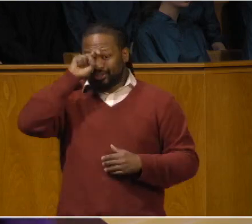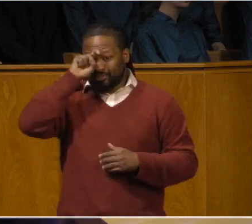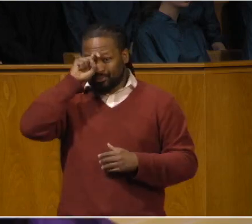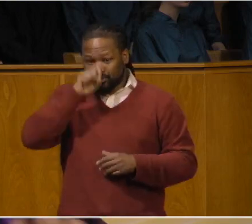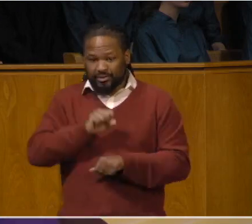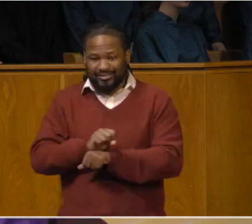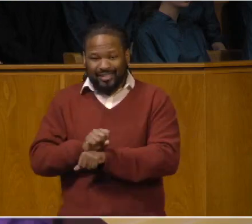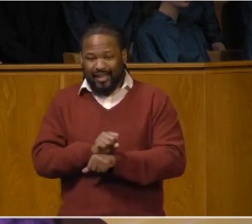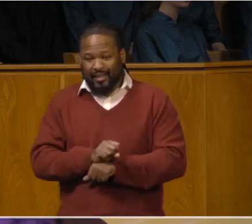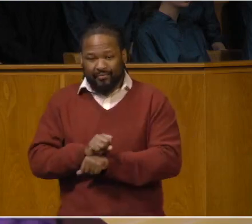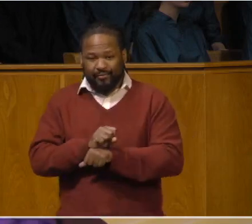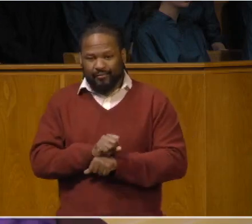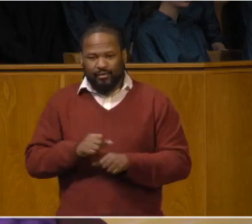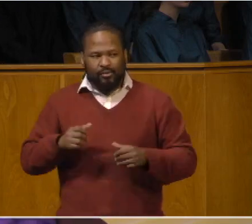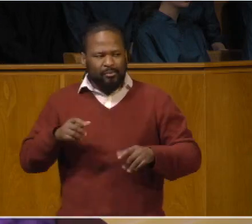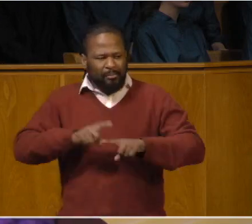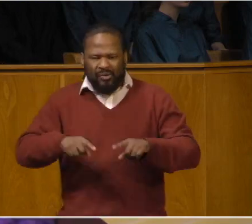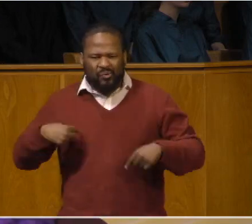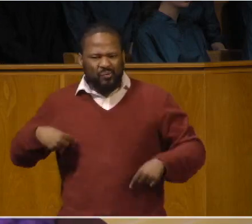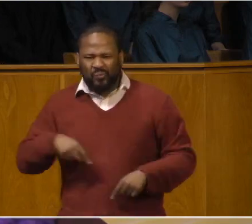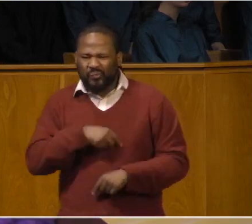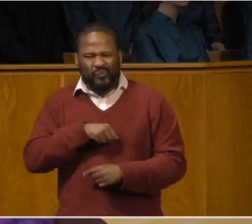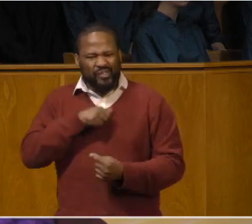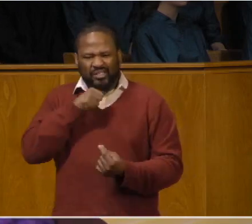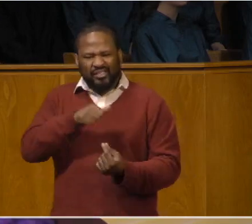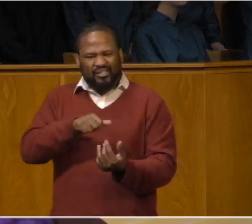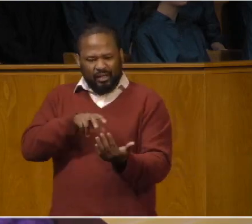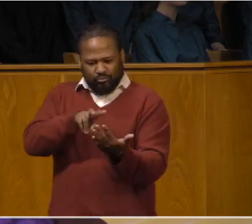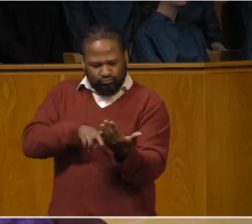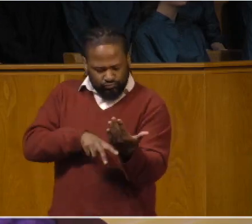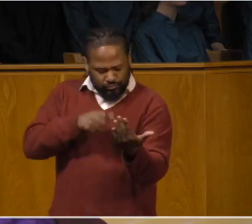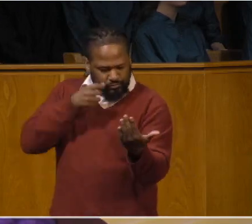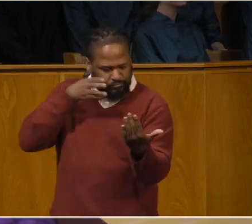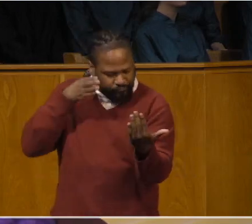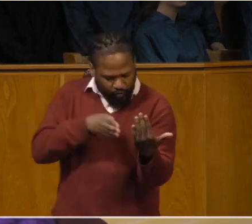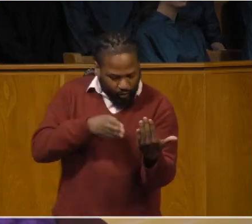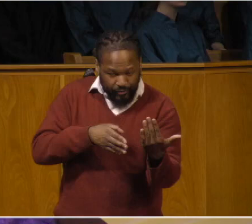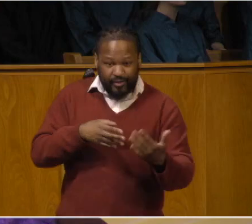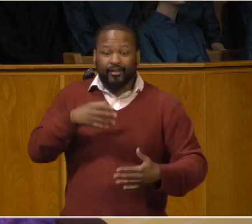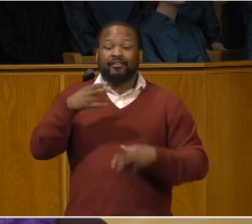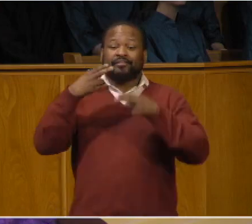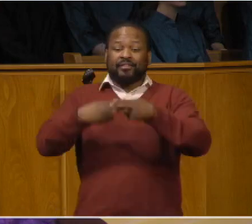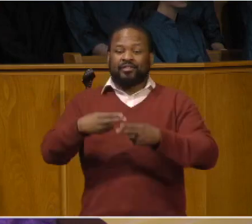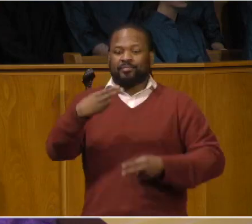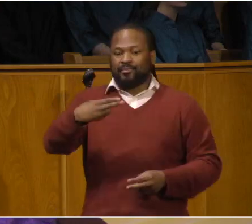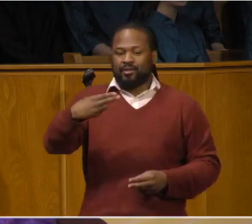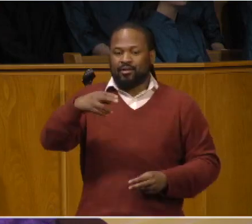some reason, we do not identify with. Her name is Hagar.